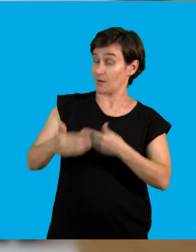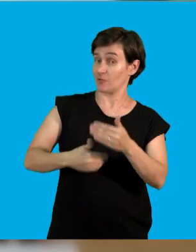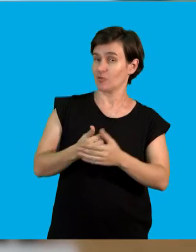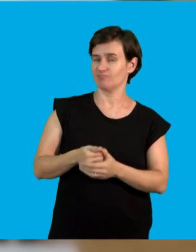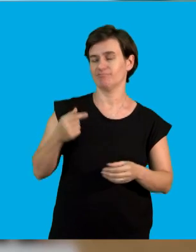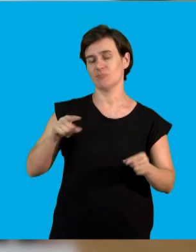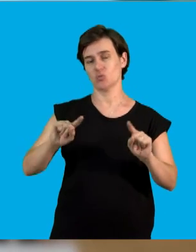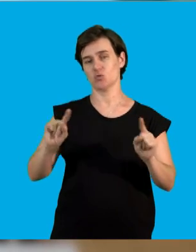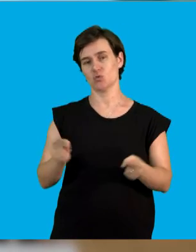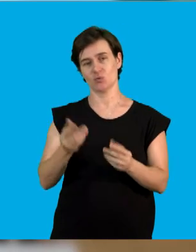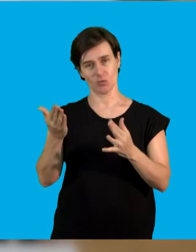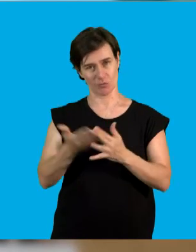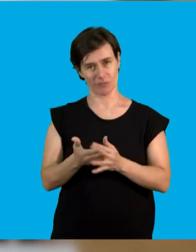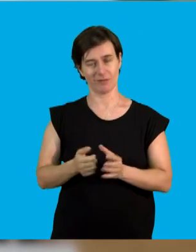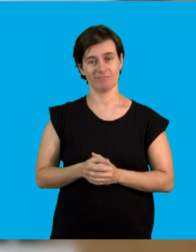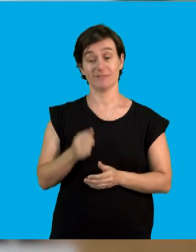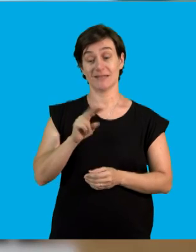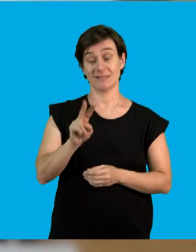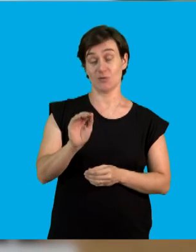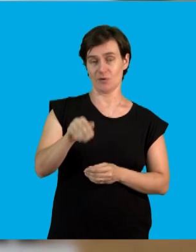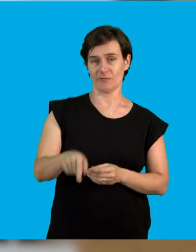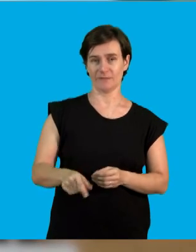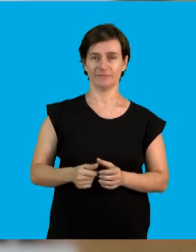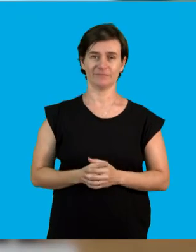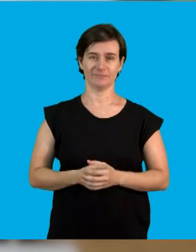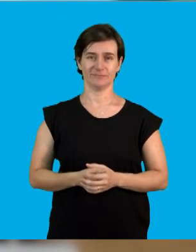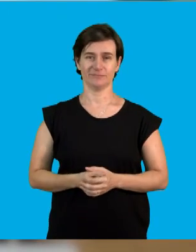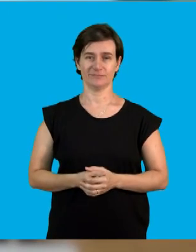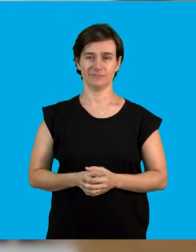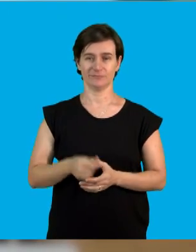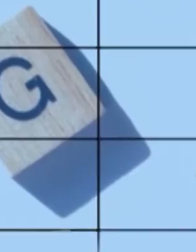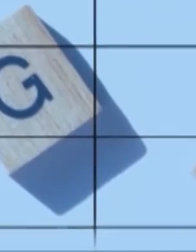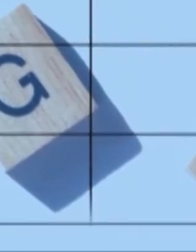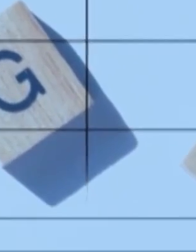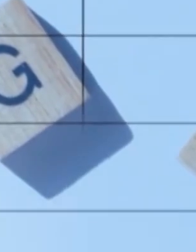before we get there, let's quickly go and take a break. I'll see you soon.